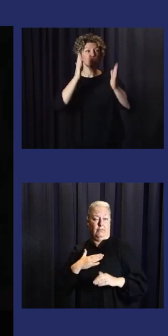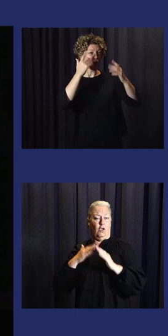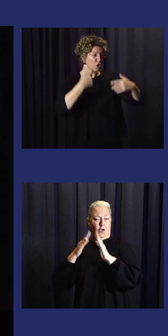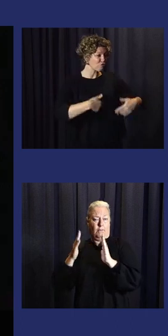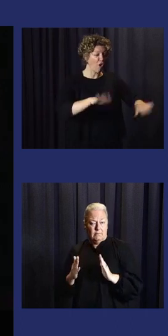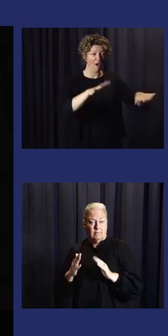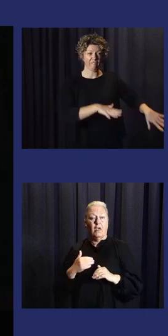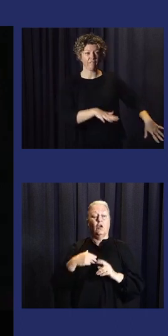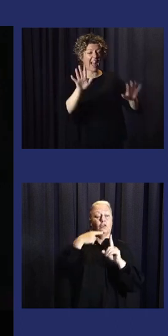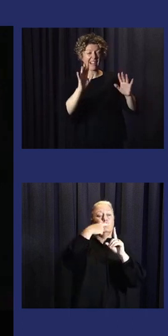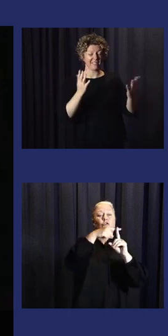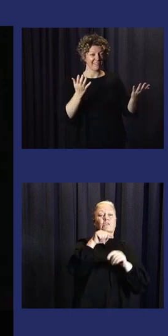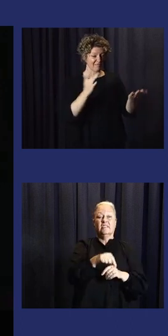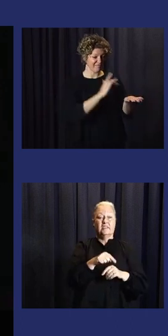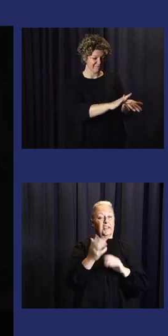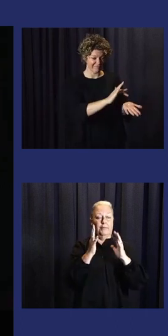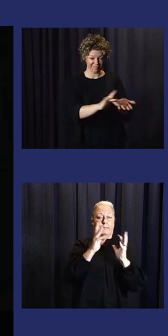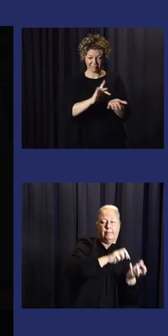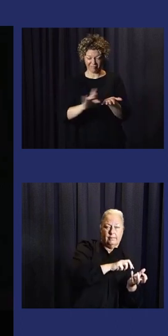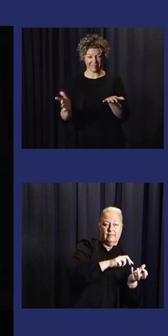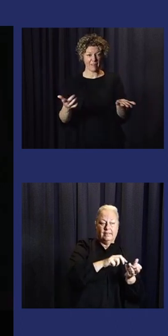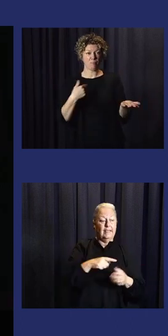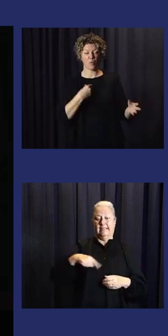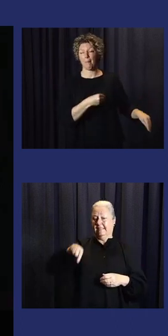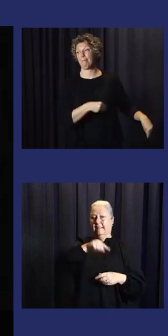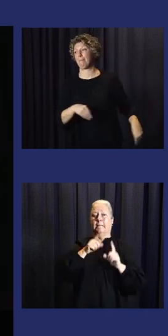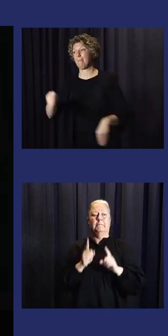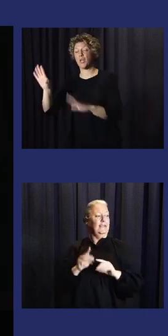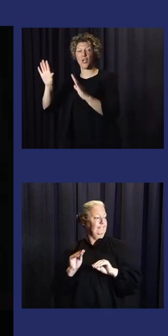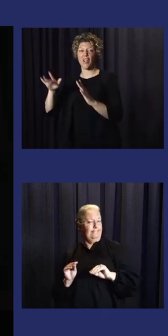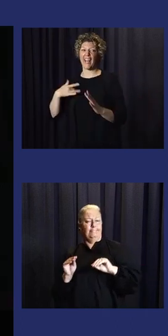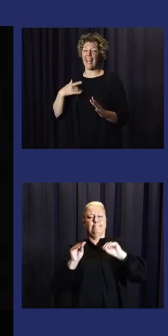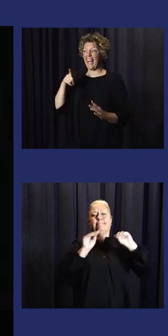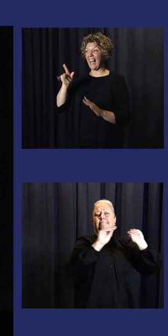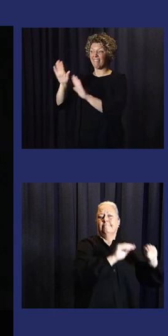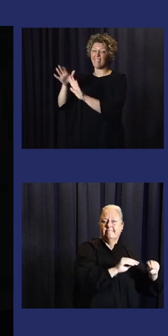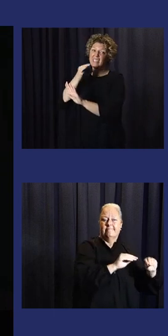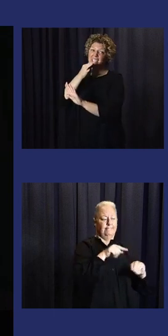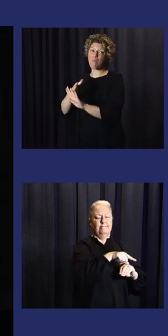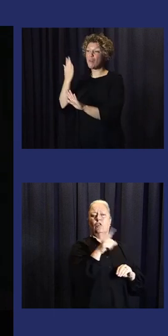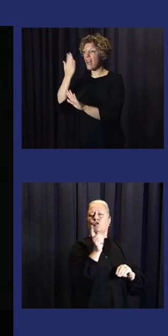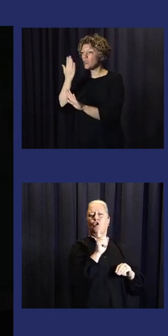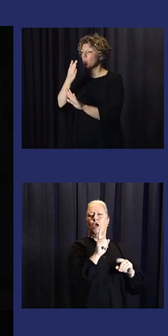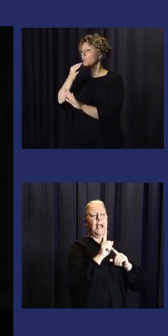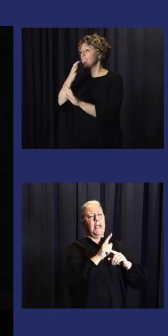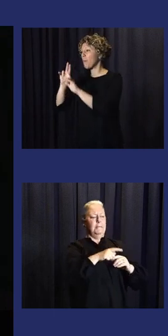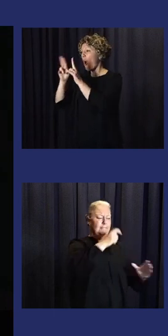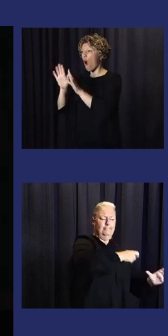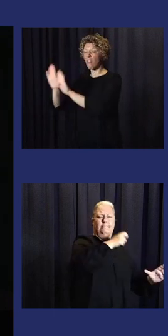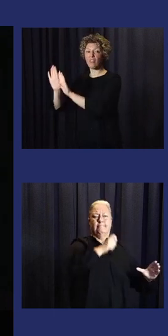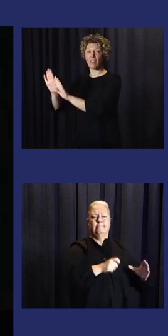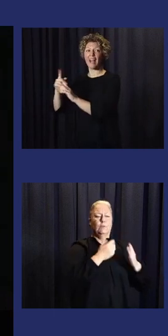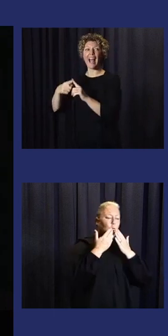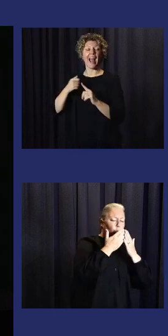We've all had to move to another town, to temporary housing and a temporary school. We've also lost